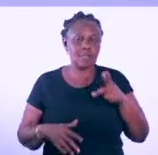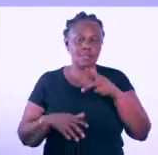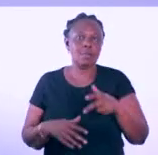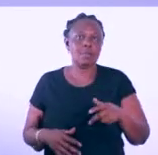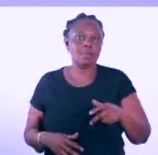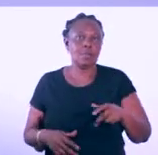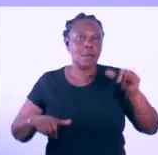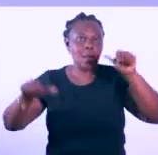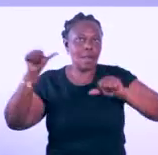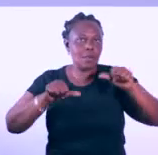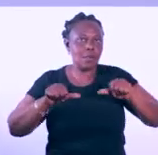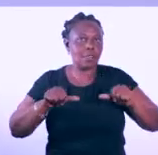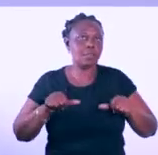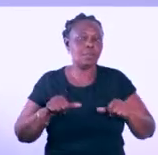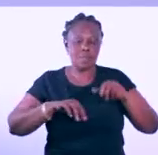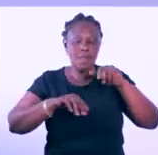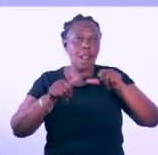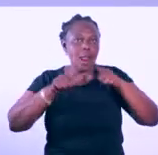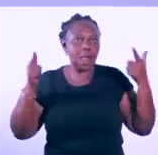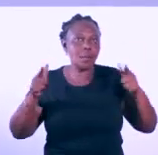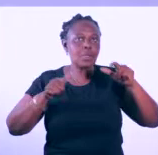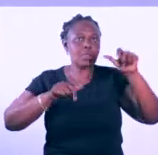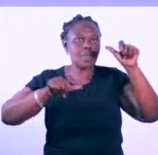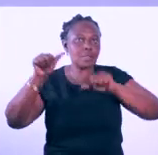tool. In terms of